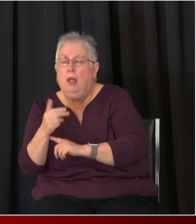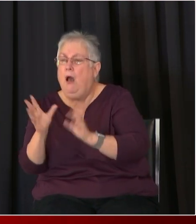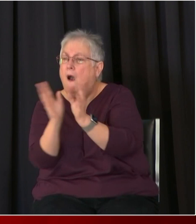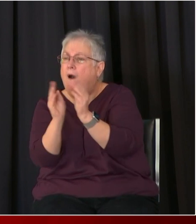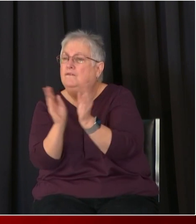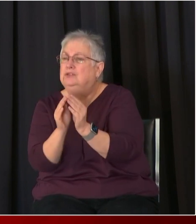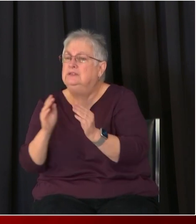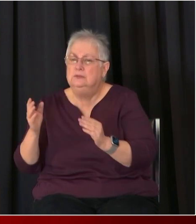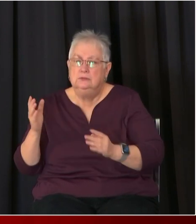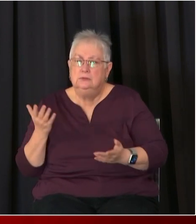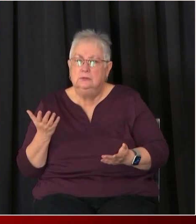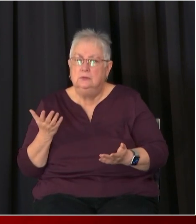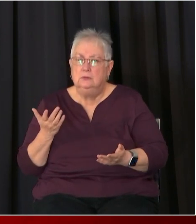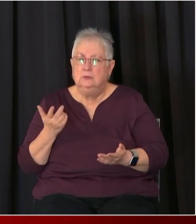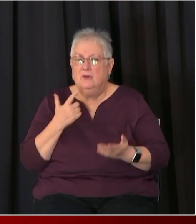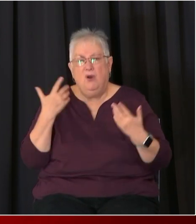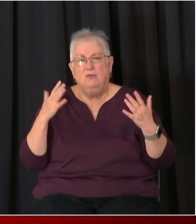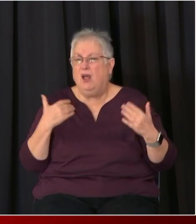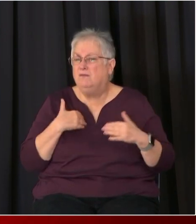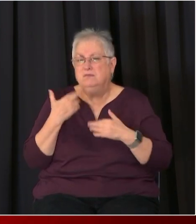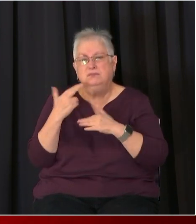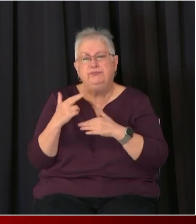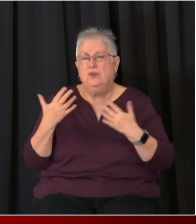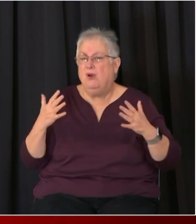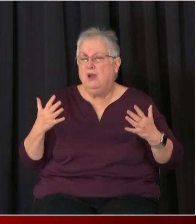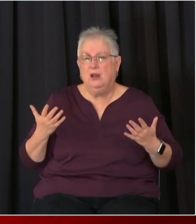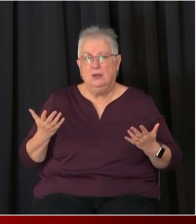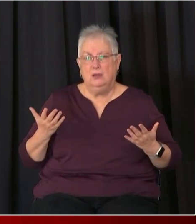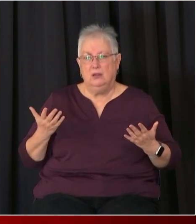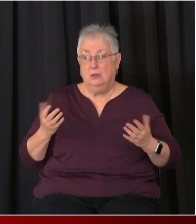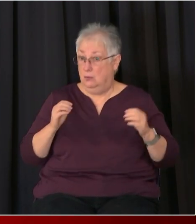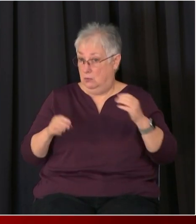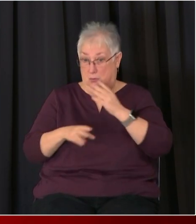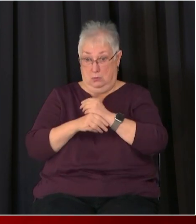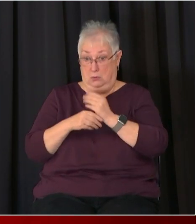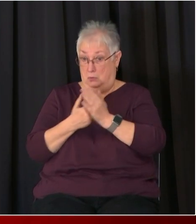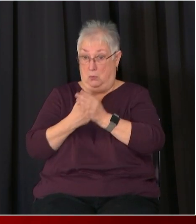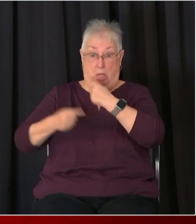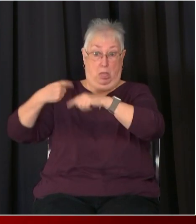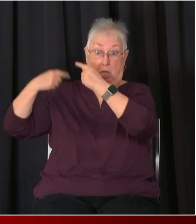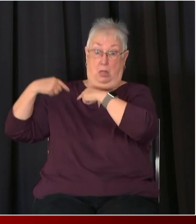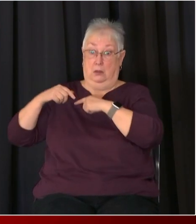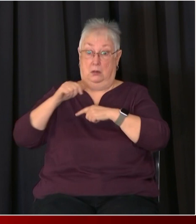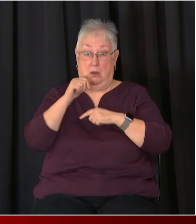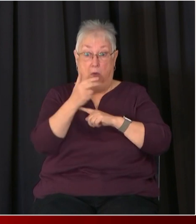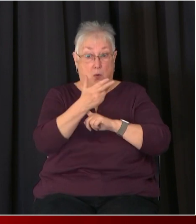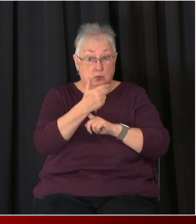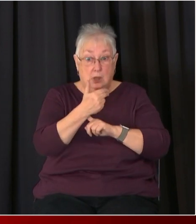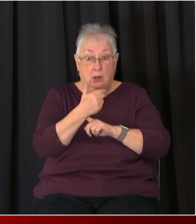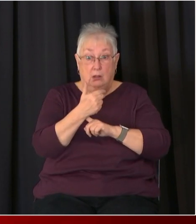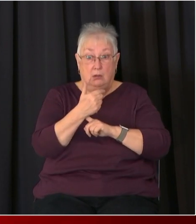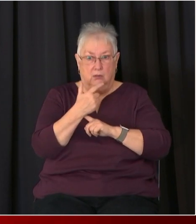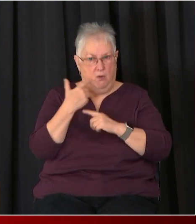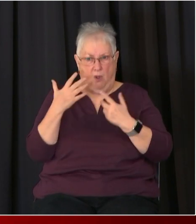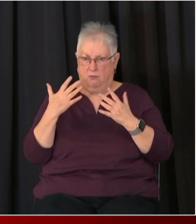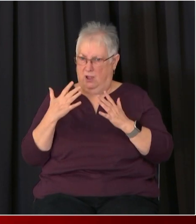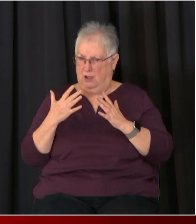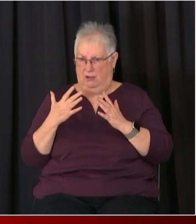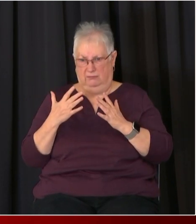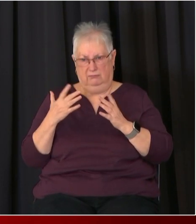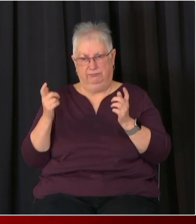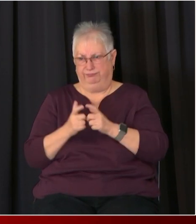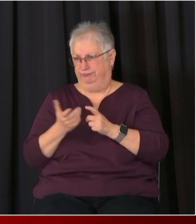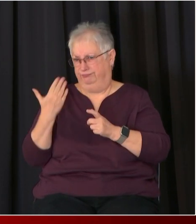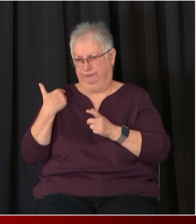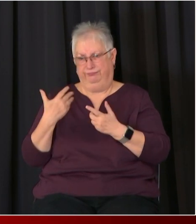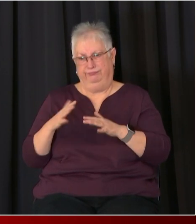already have those restrictions. So there's no additional rollback there for hotels or? Well, they're already pretty limited.